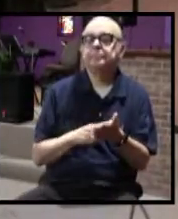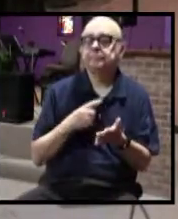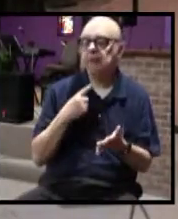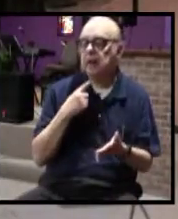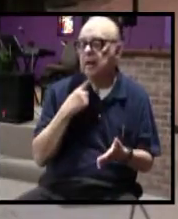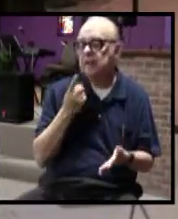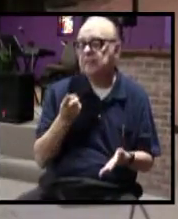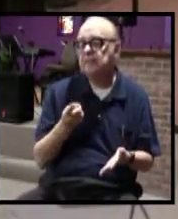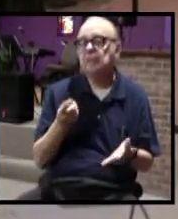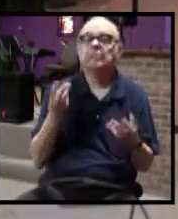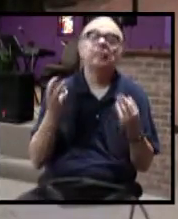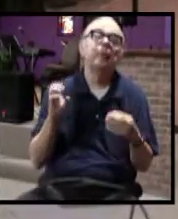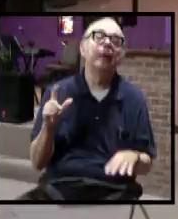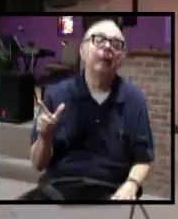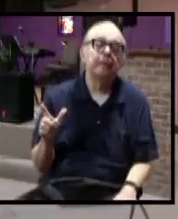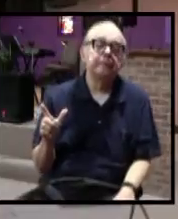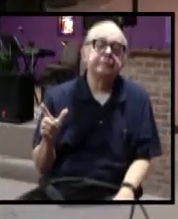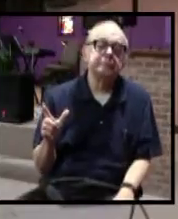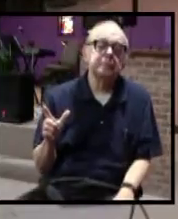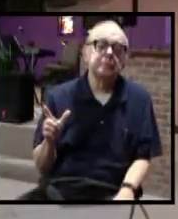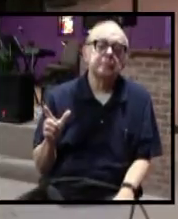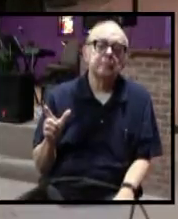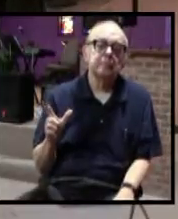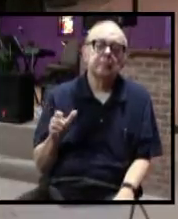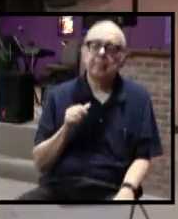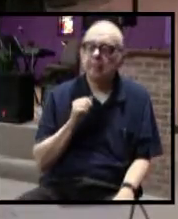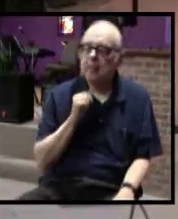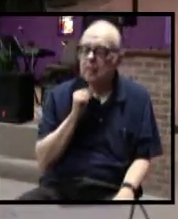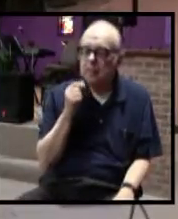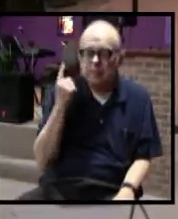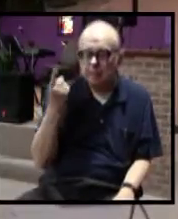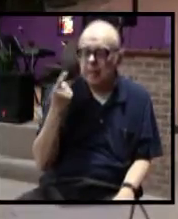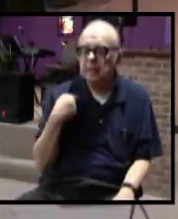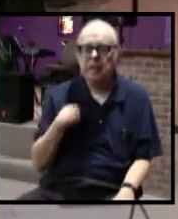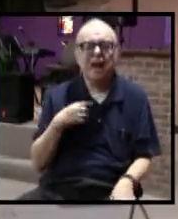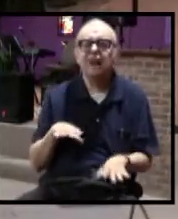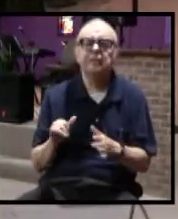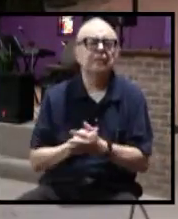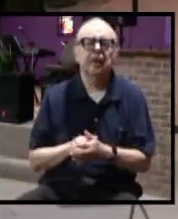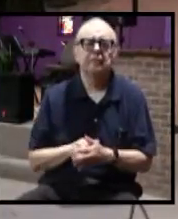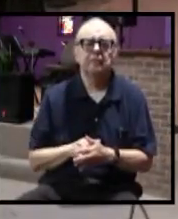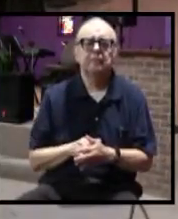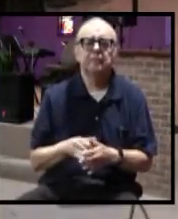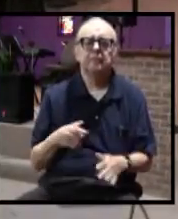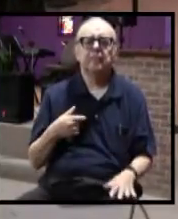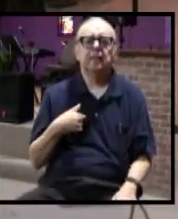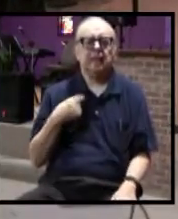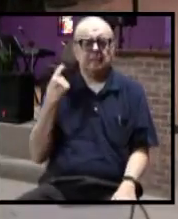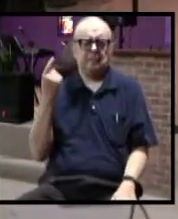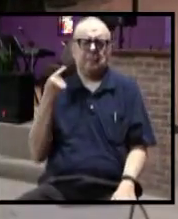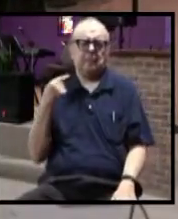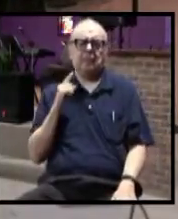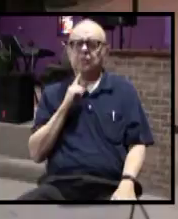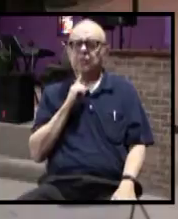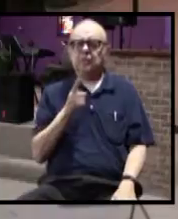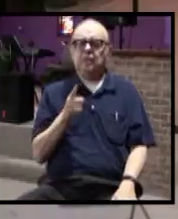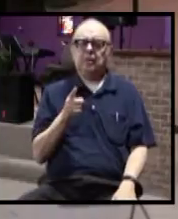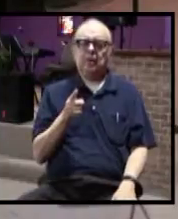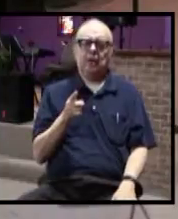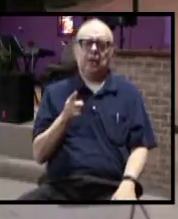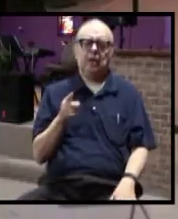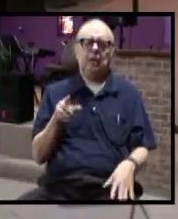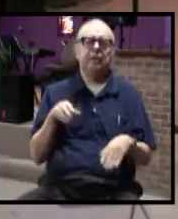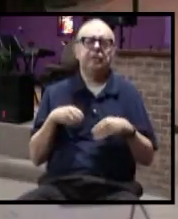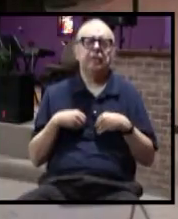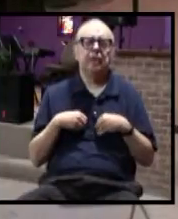Um, and sometimes you'll say, well, I really don't think that I do that. I, I